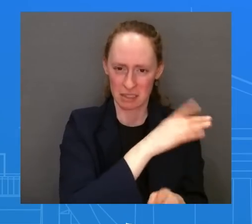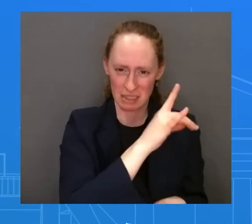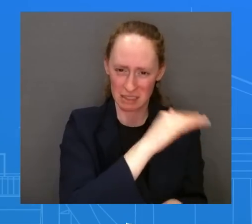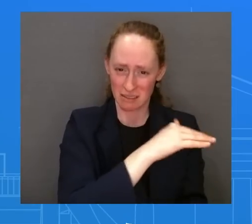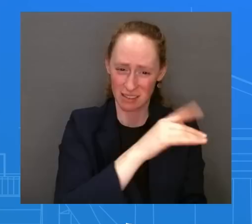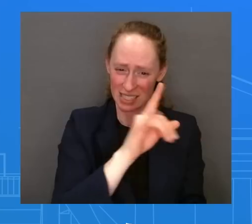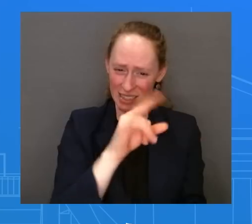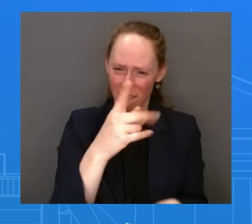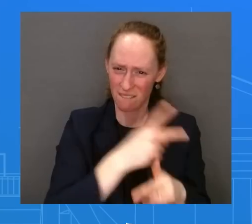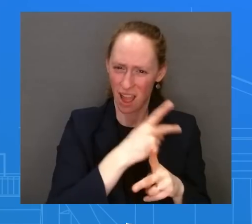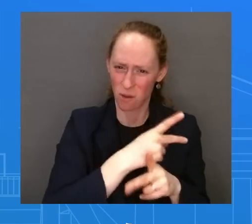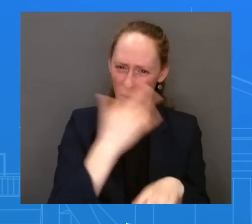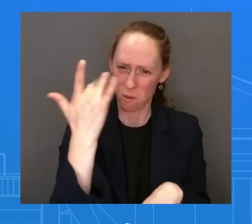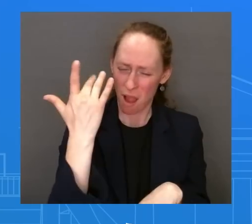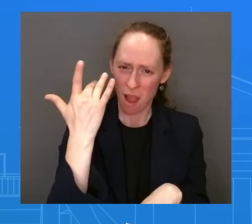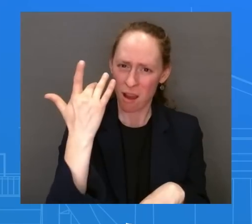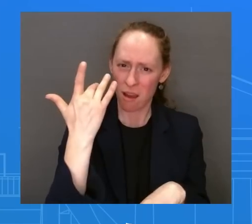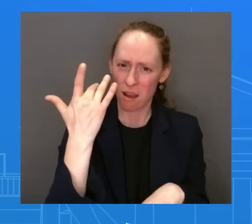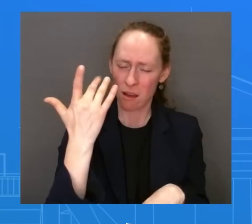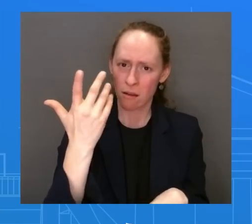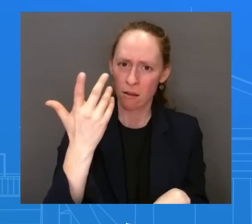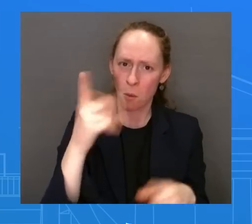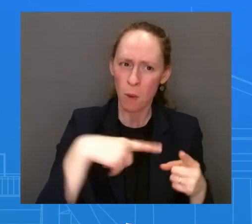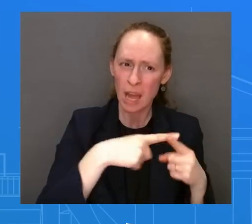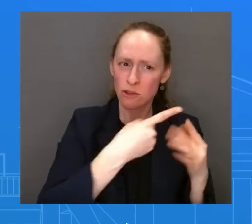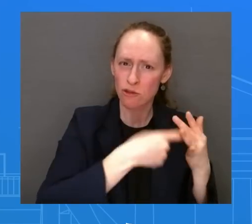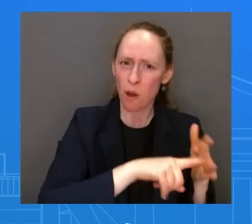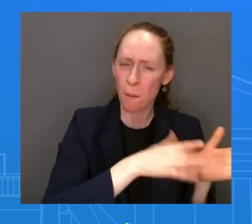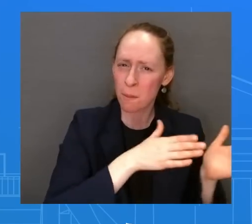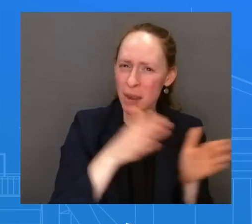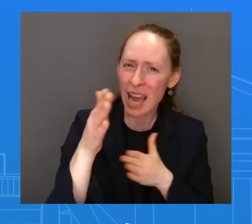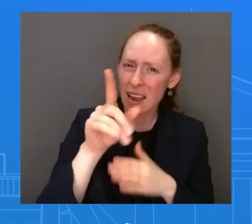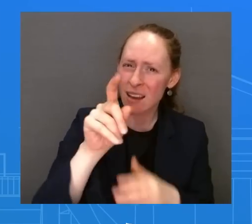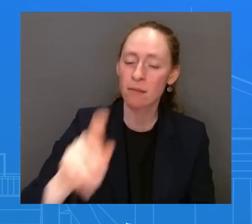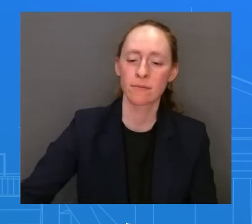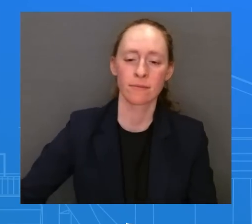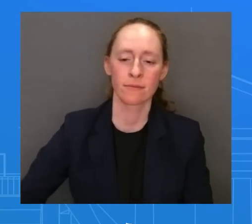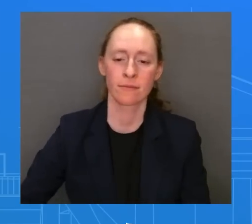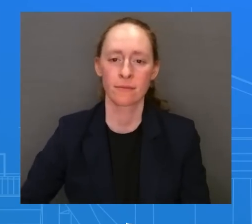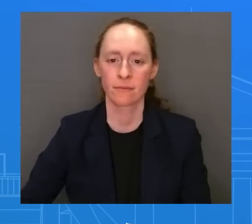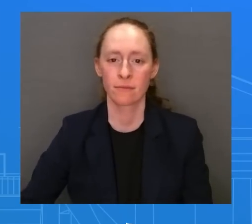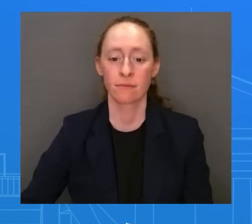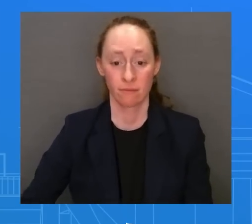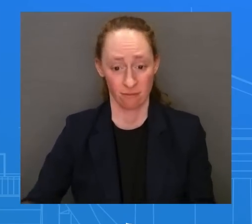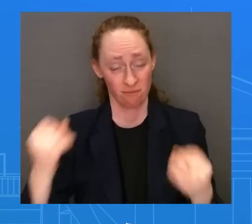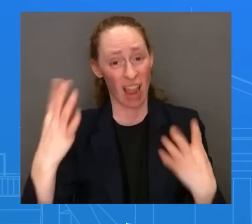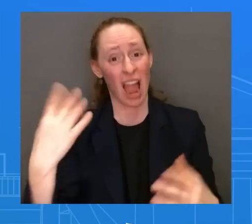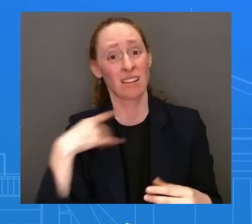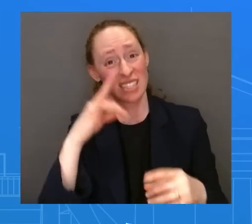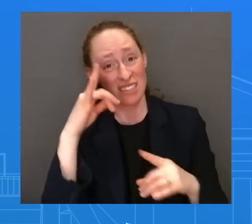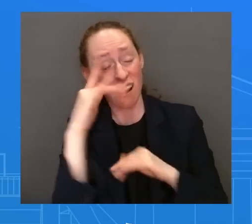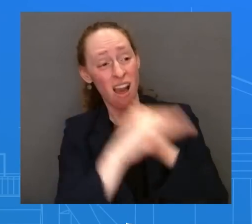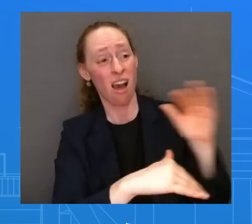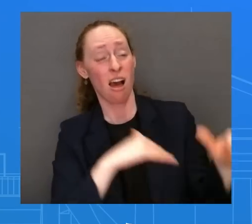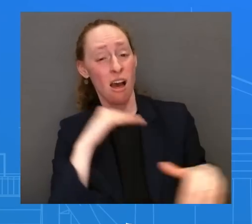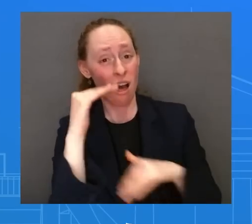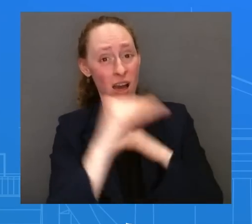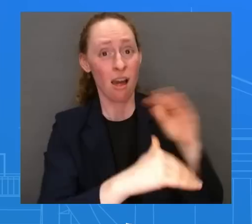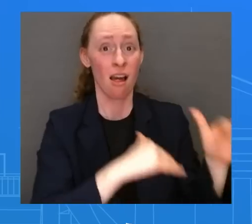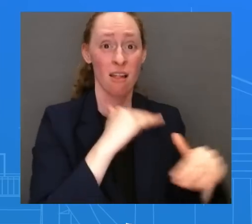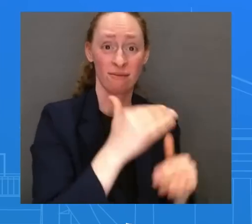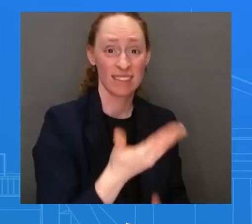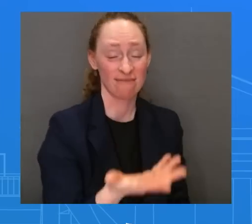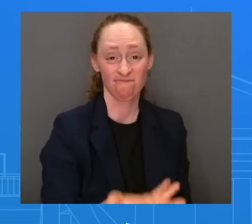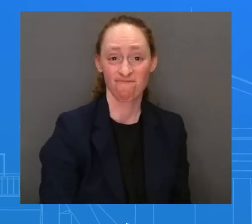ever again multiple attempts to try to gain insight as to into what the previous uh bless you